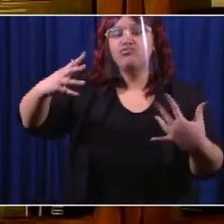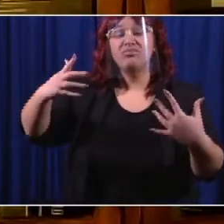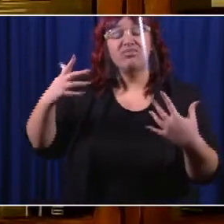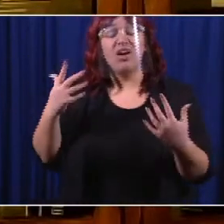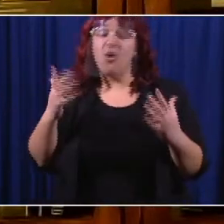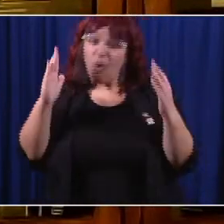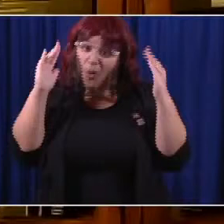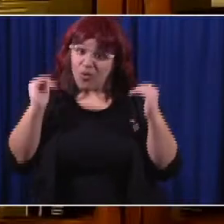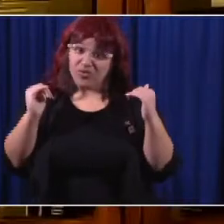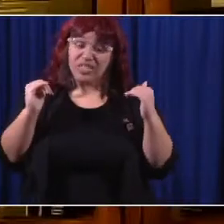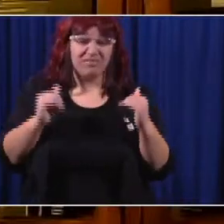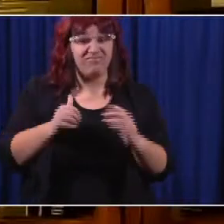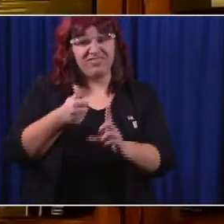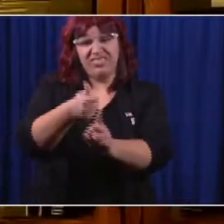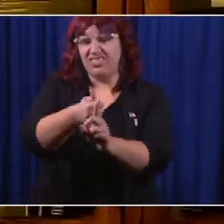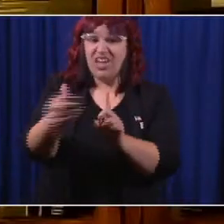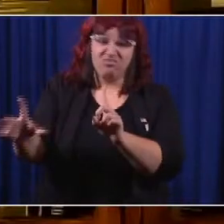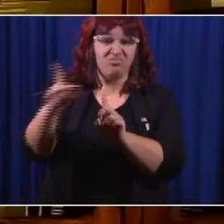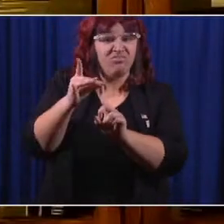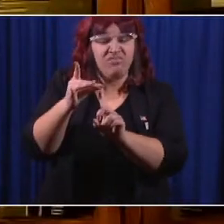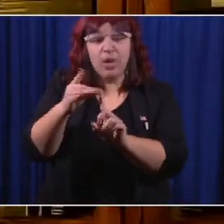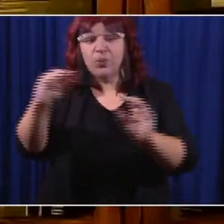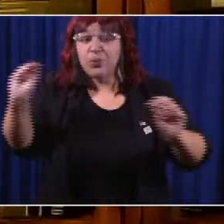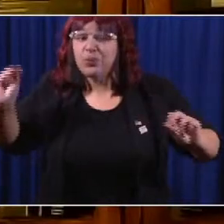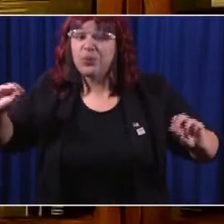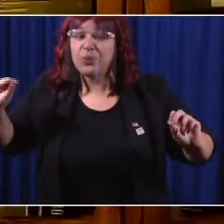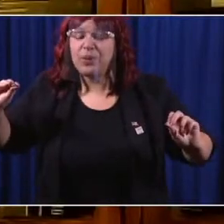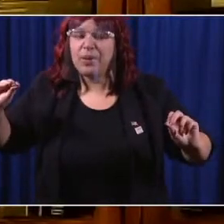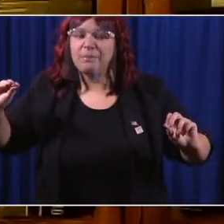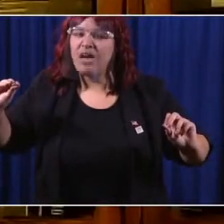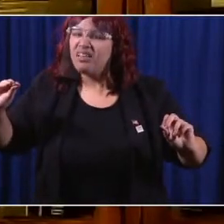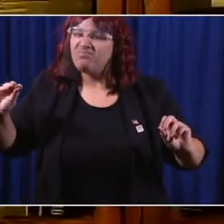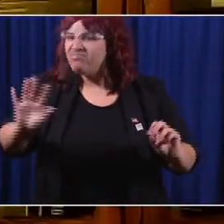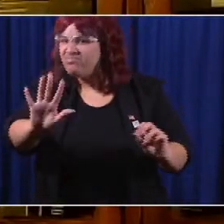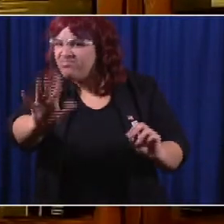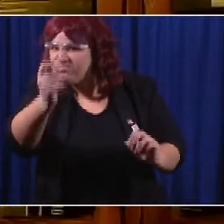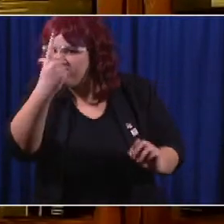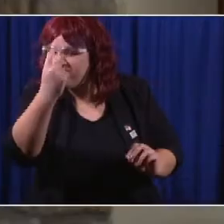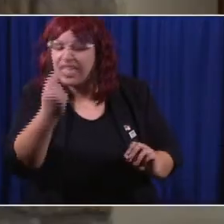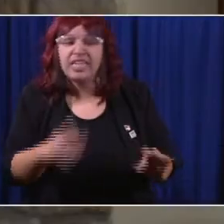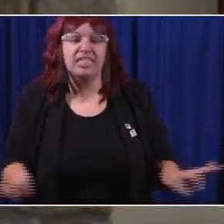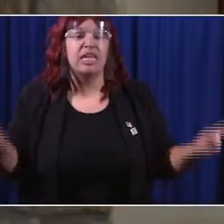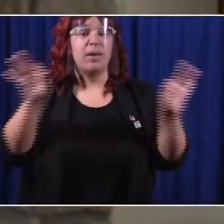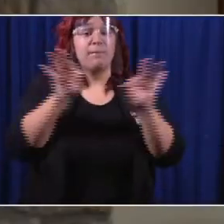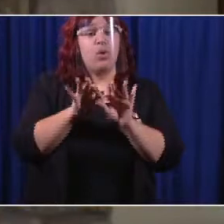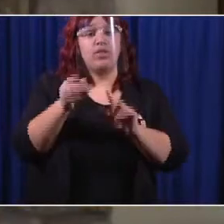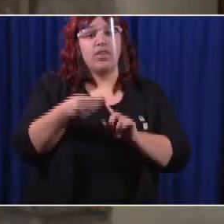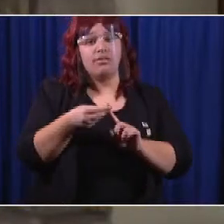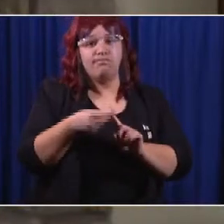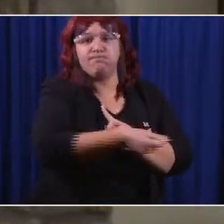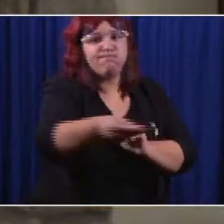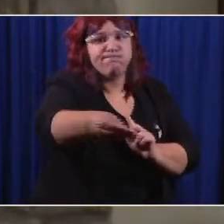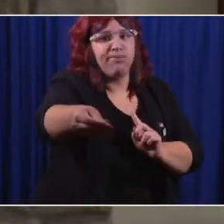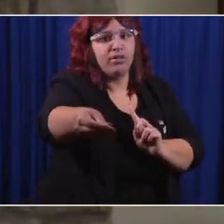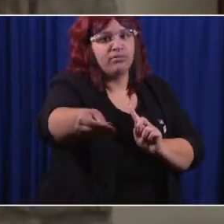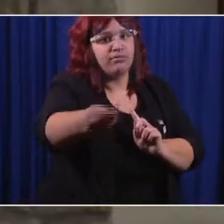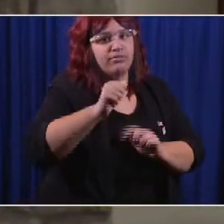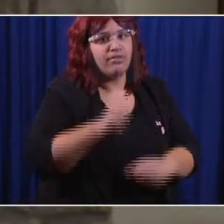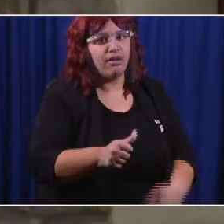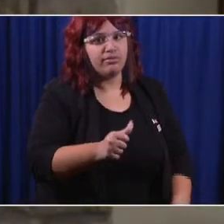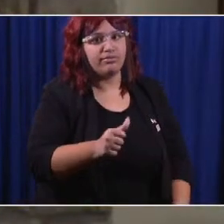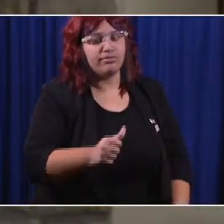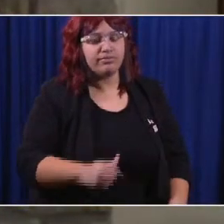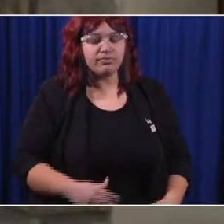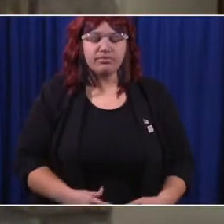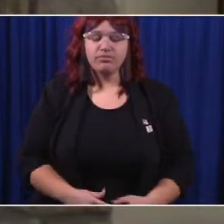break that chain of transmission to other individuals. Dr. Thomas, thank you very much. Eric, let's go